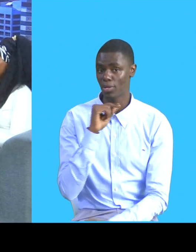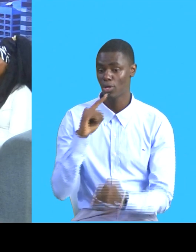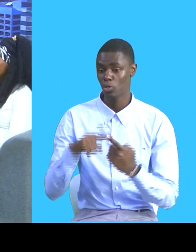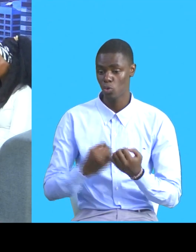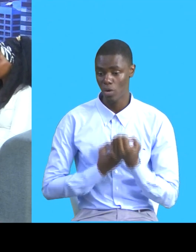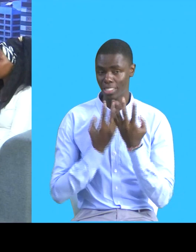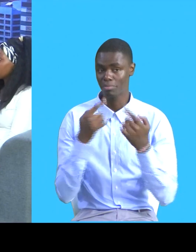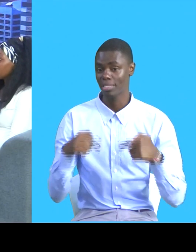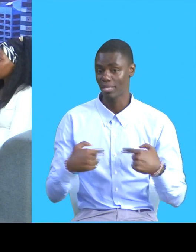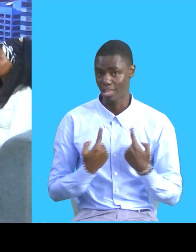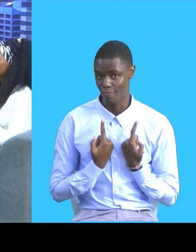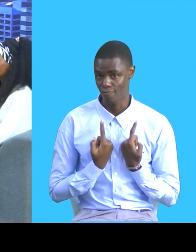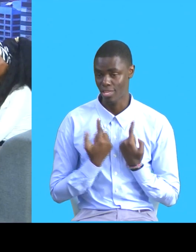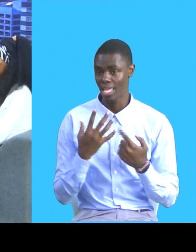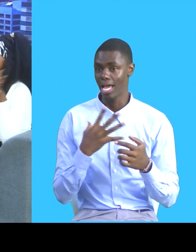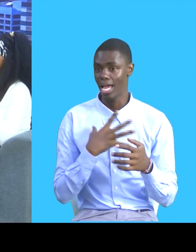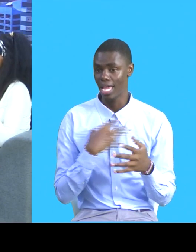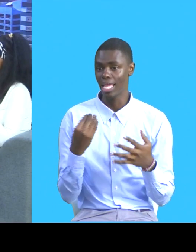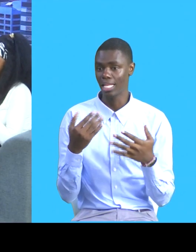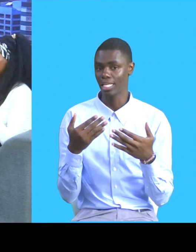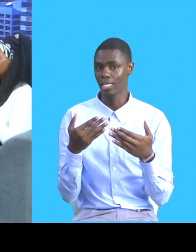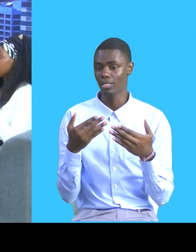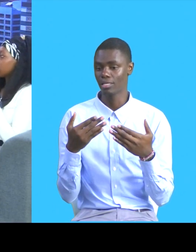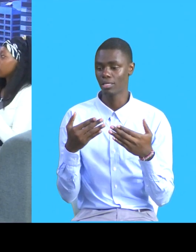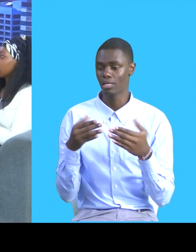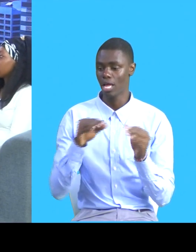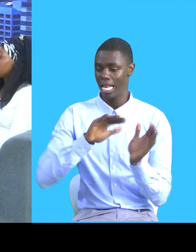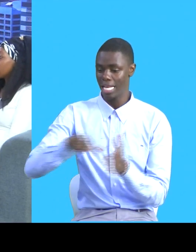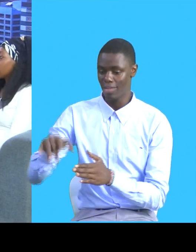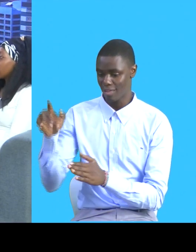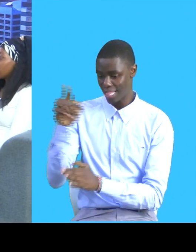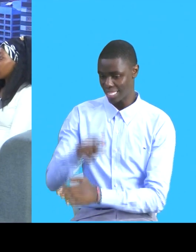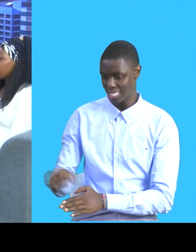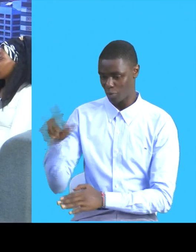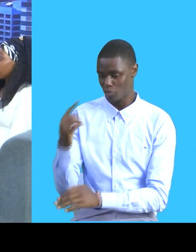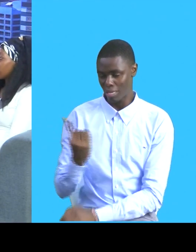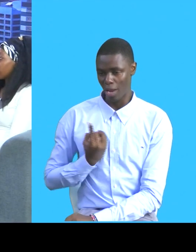express myself and get out of that circle.